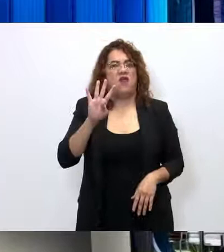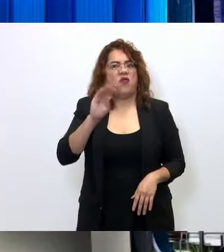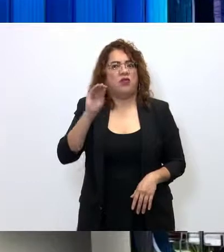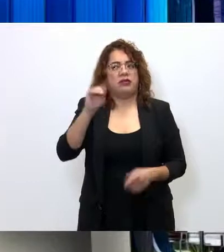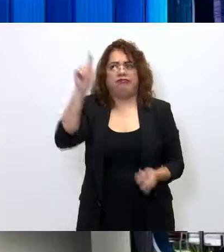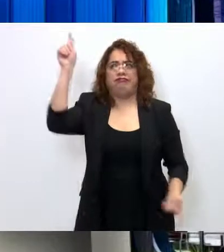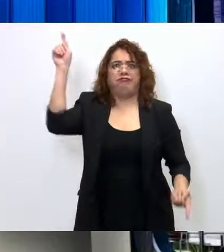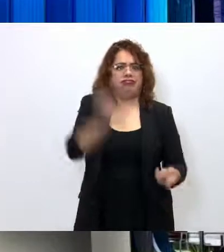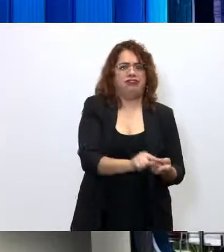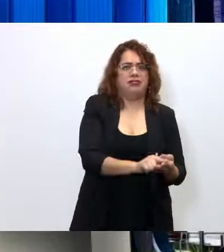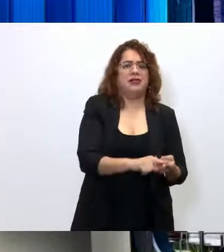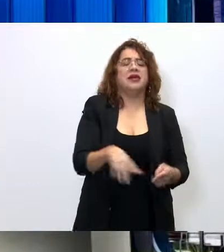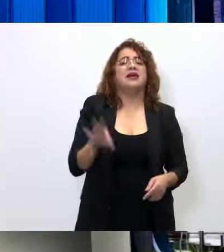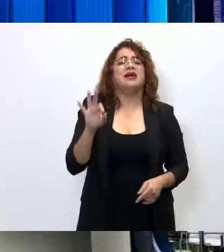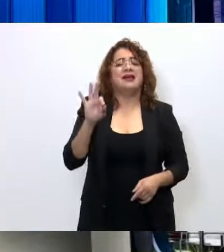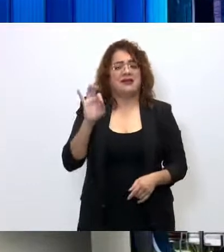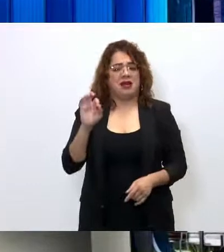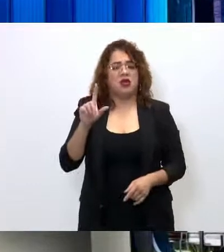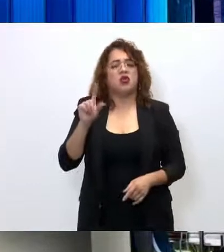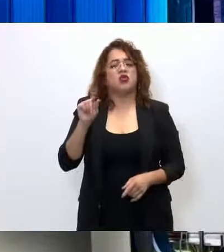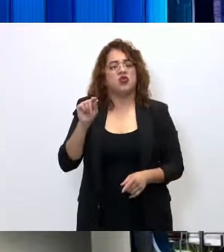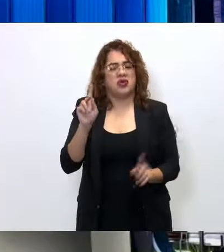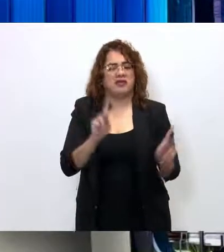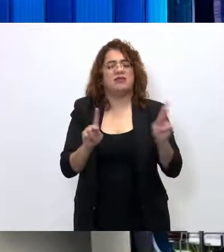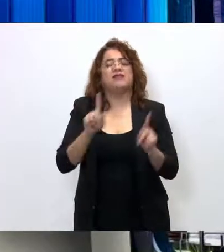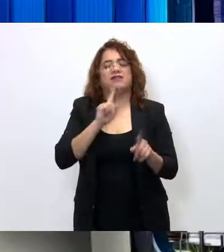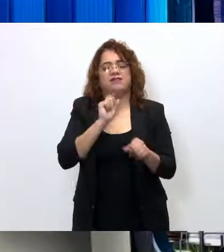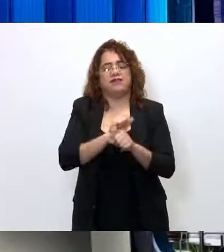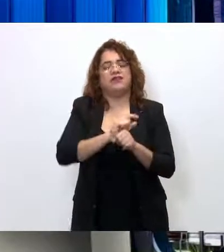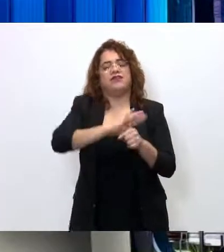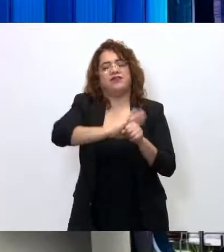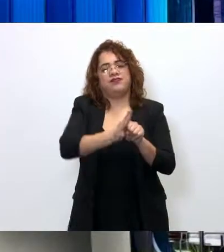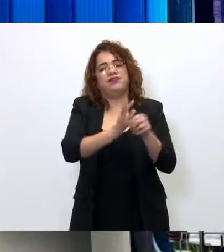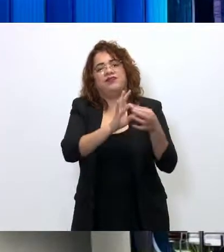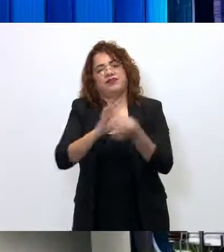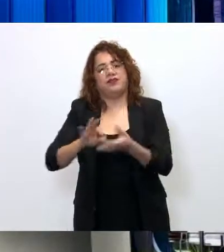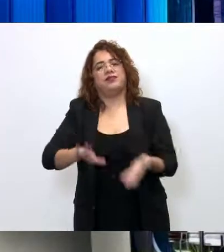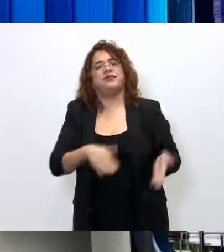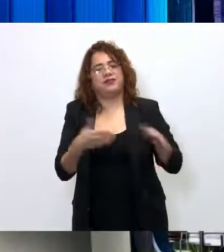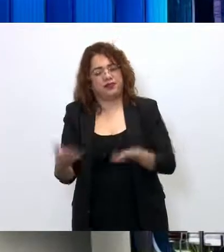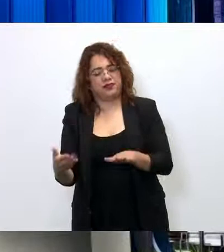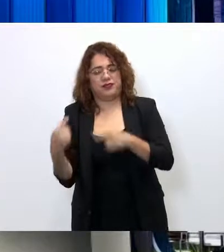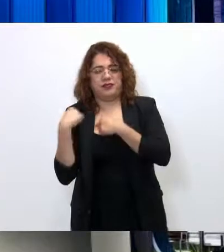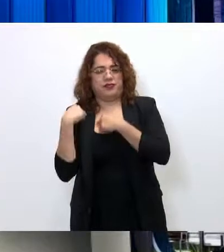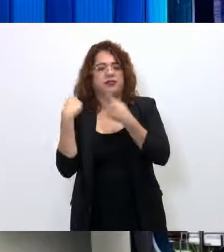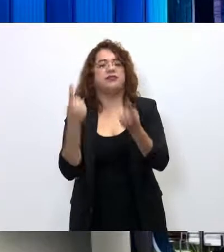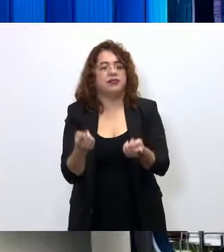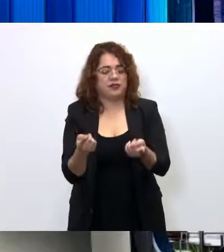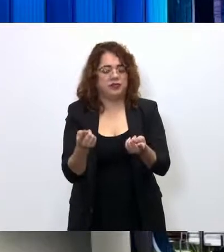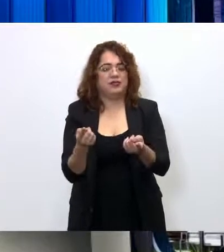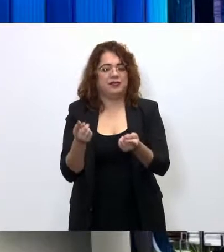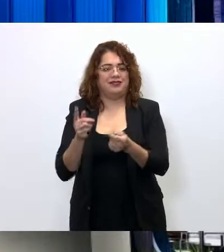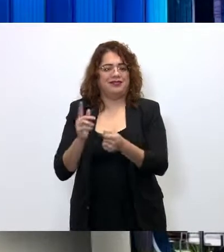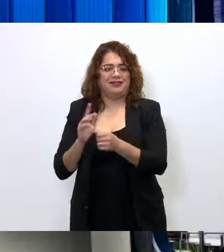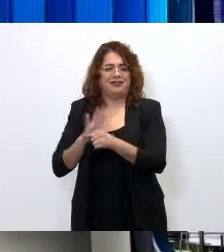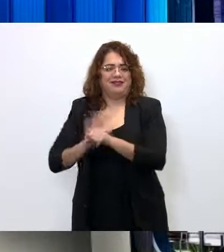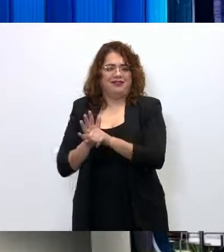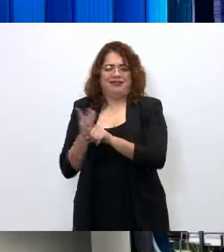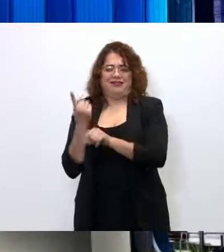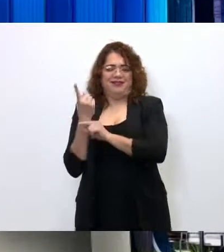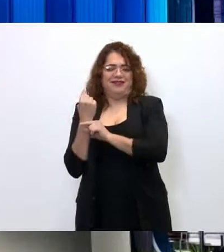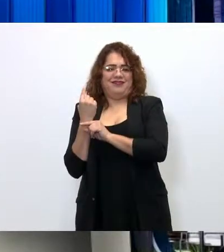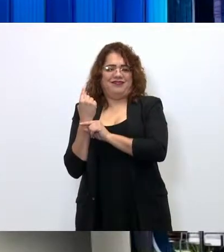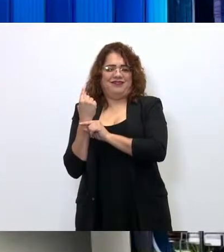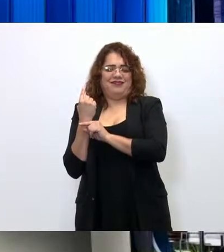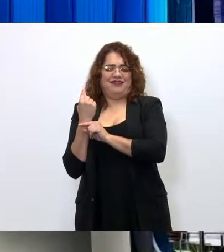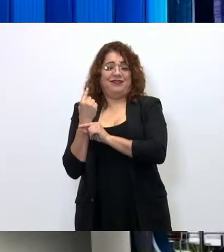lost 920 Long Beach residents to COVID-19 since the beginning of the pandemic. Those have decreased.